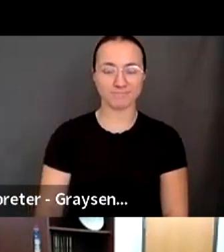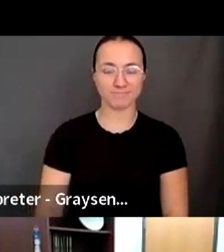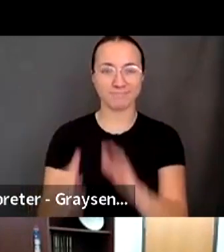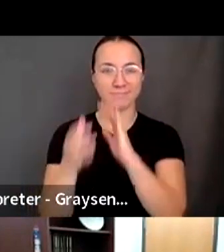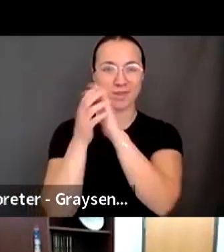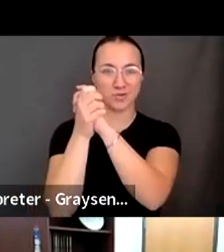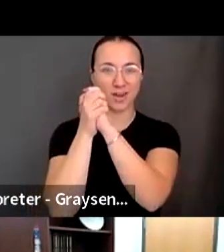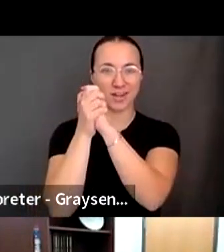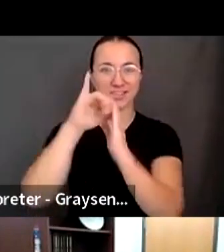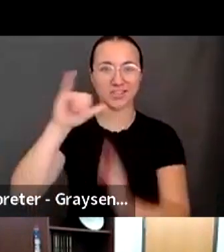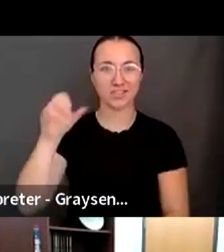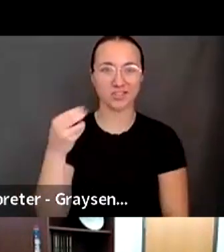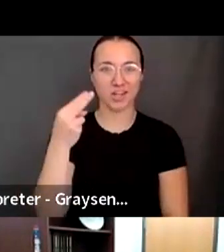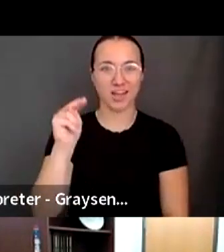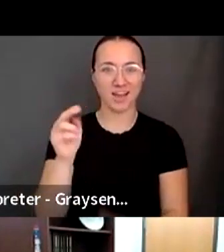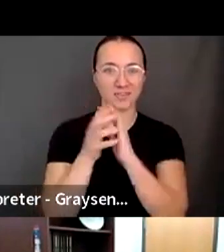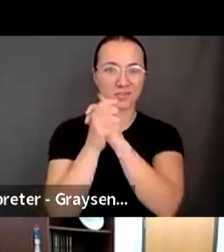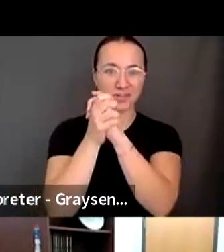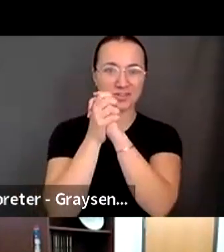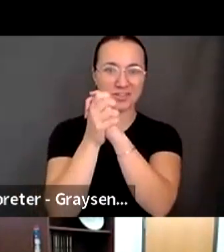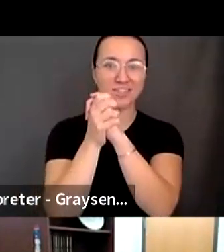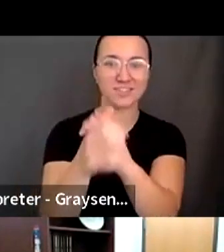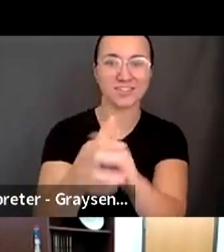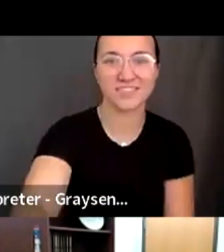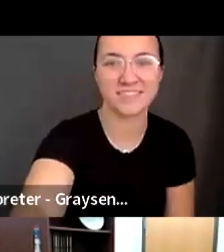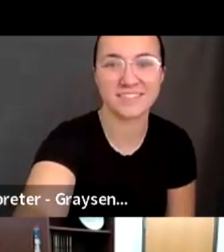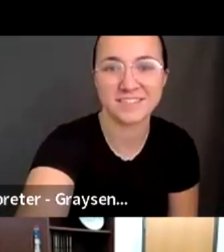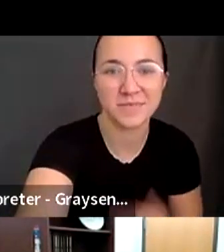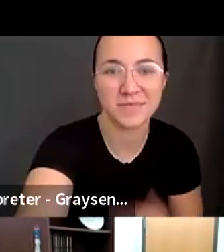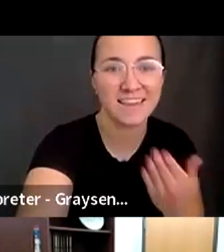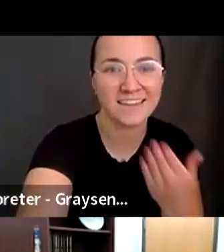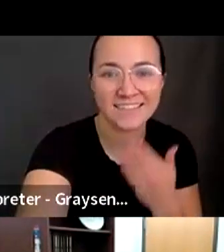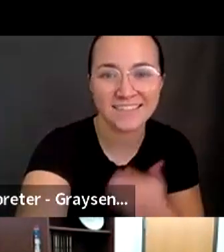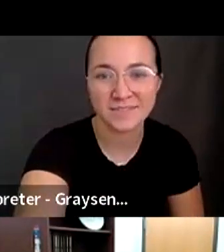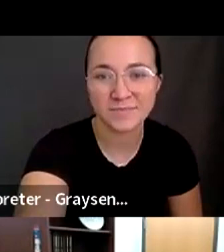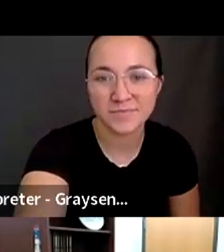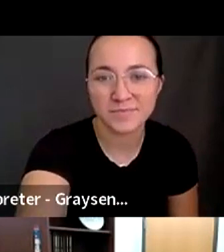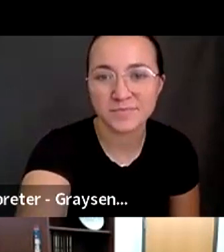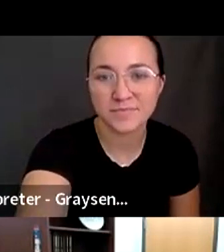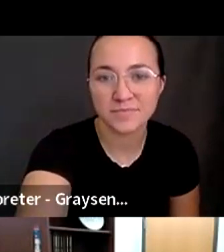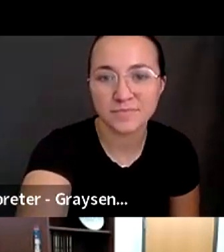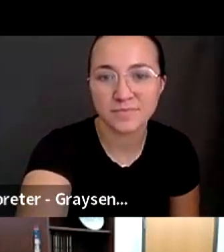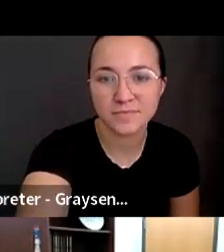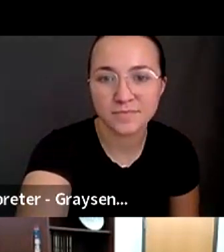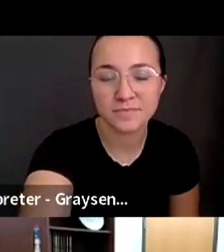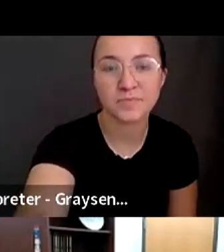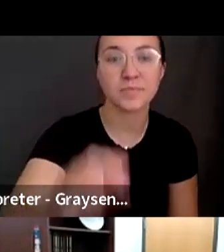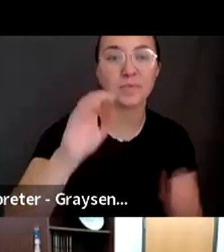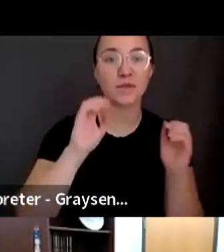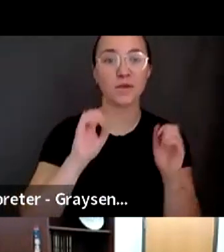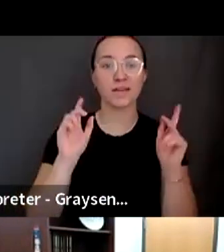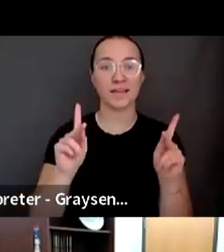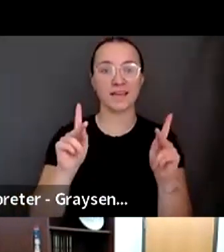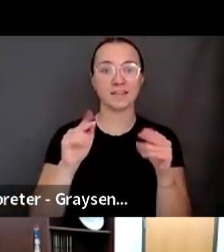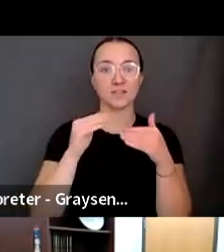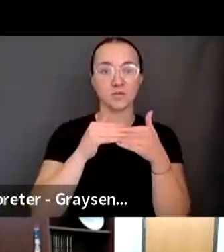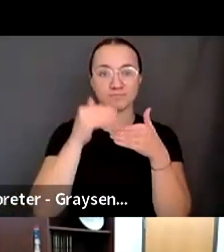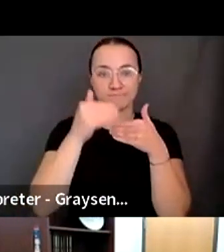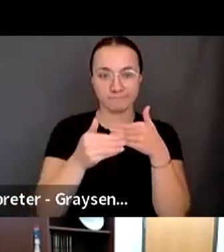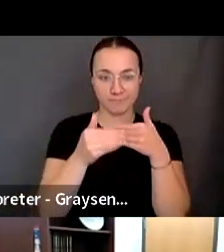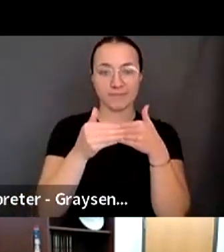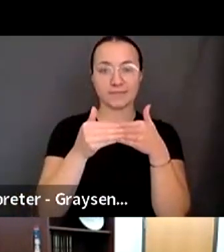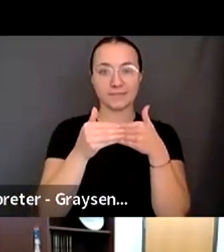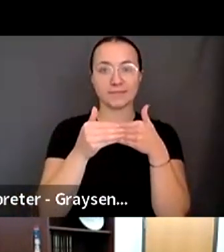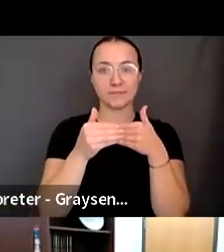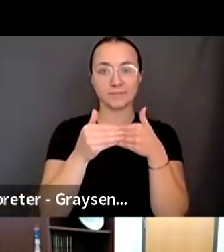Congratulations, John. Congratulations, John. Thanks, y'all. Okay. So next up, we will be